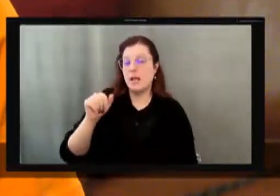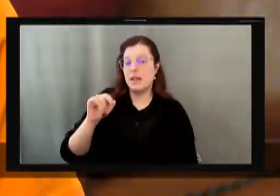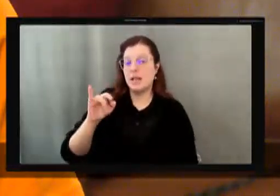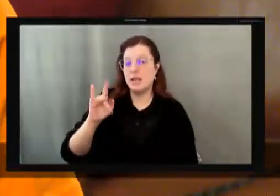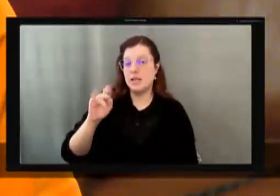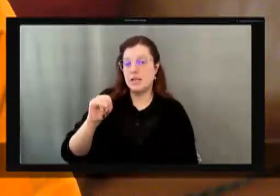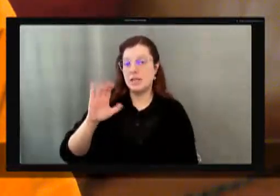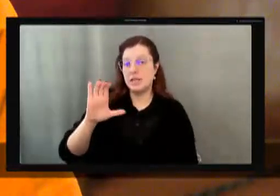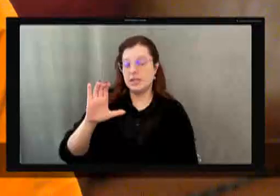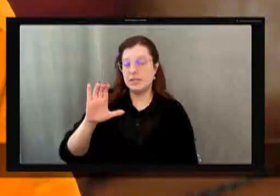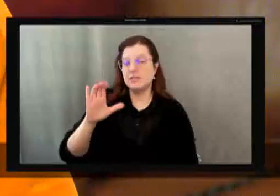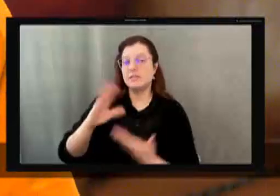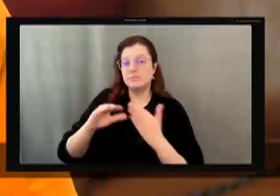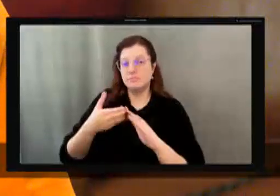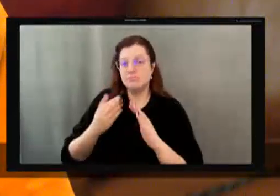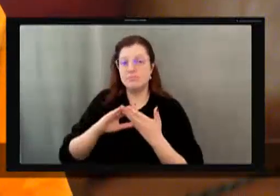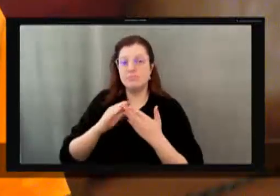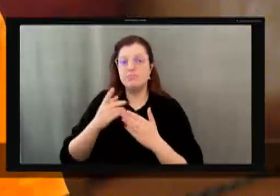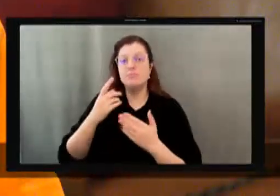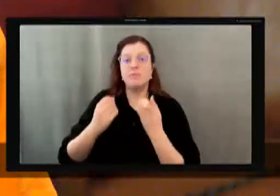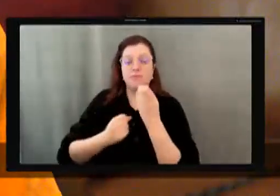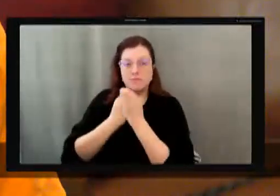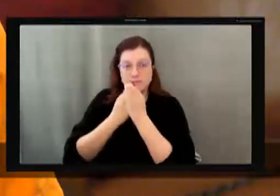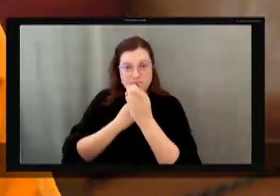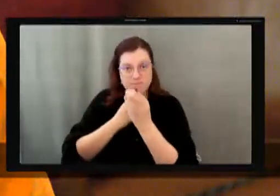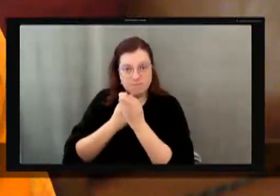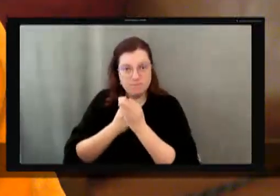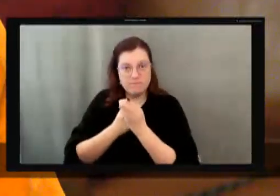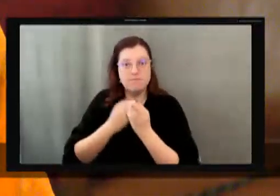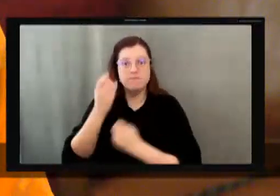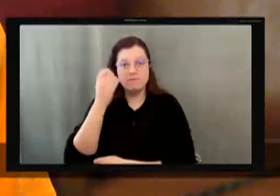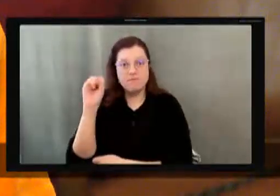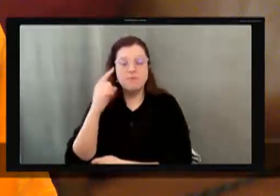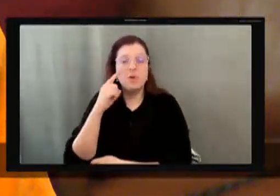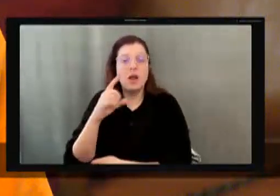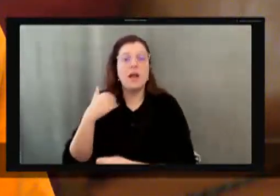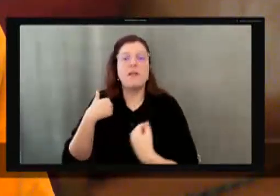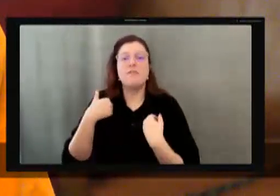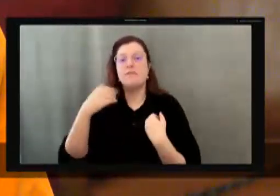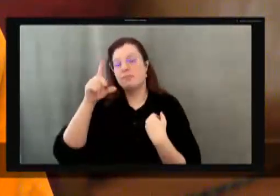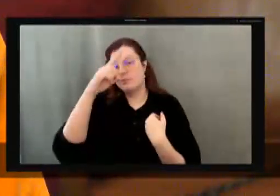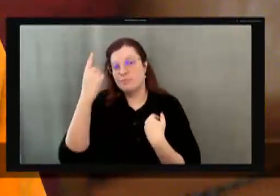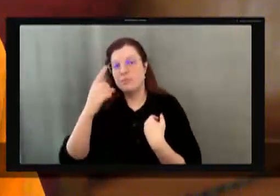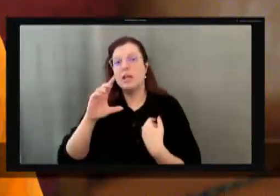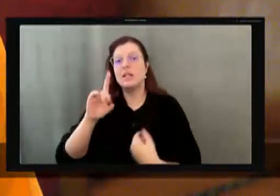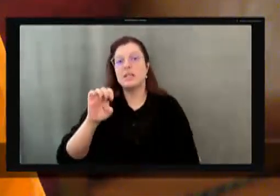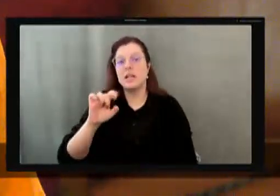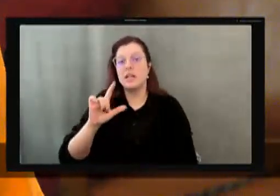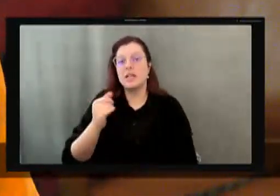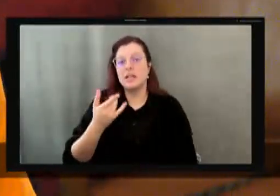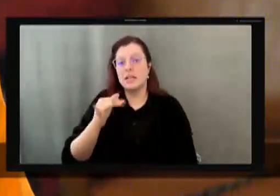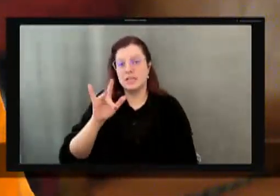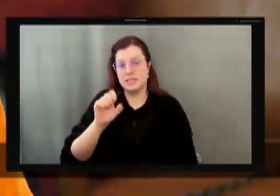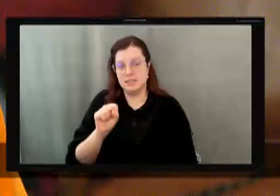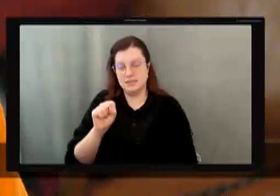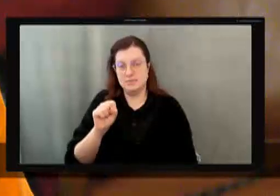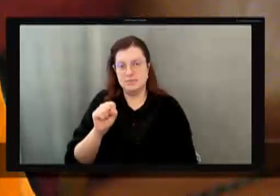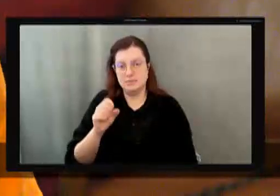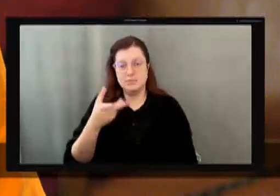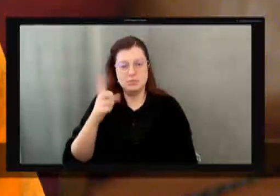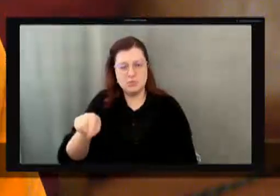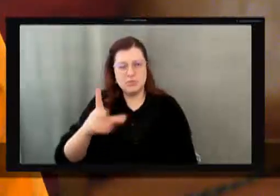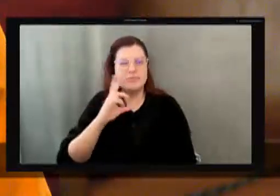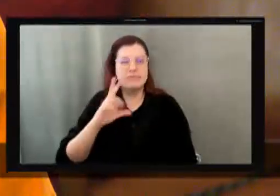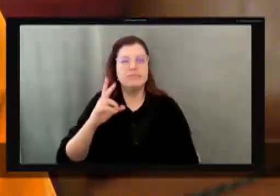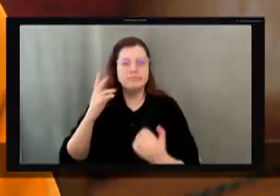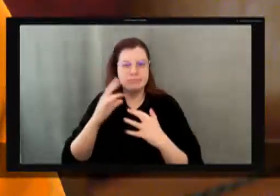us to advocate to have black delegates at conventions today. Now, you've seen the conventions with Trump